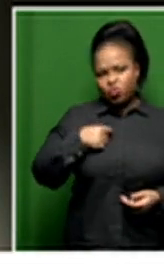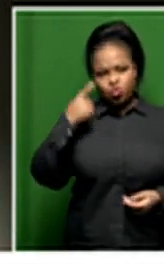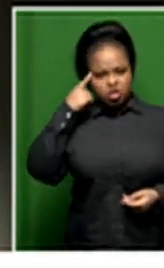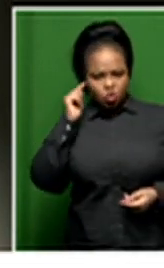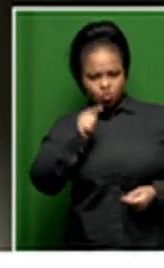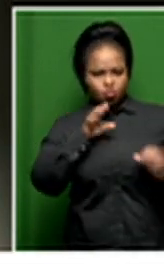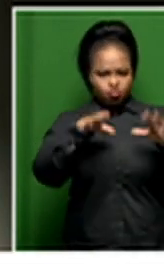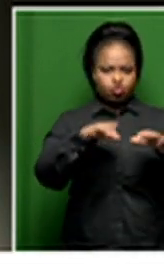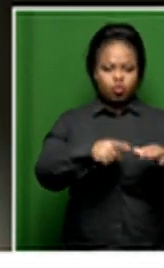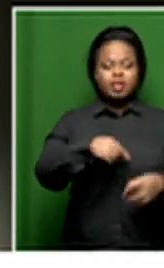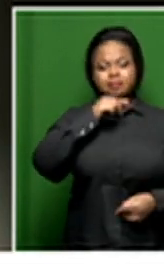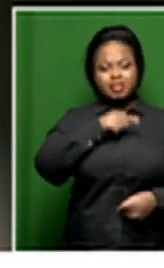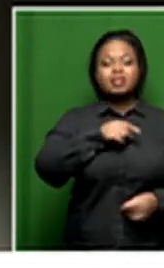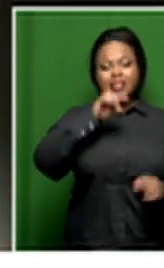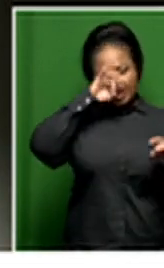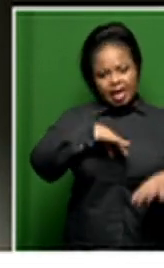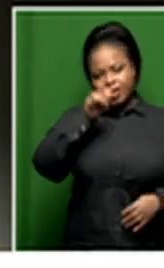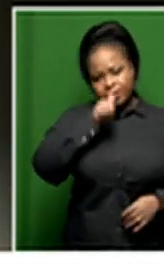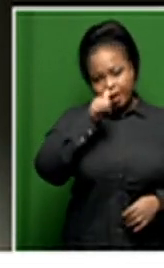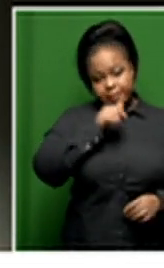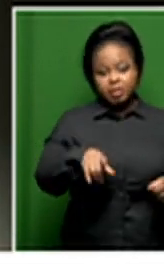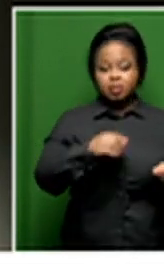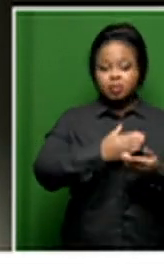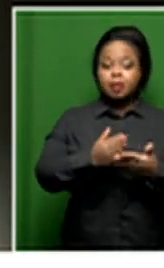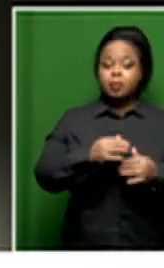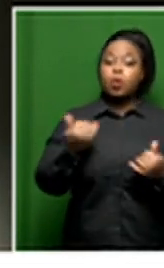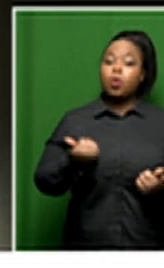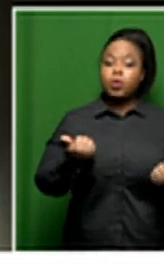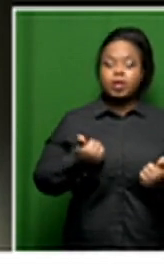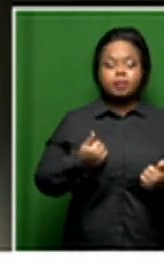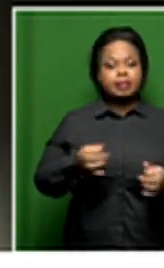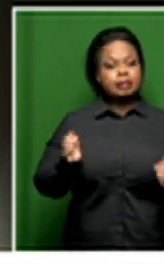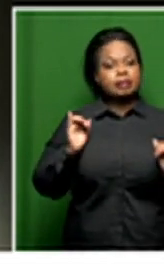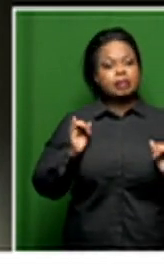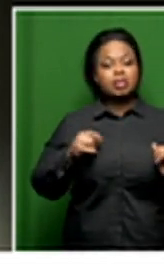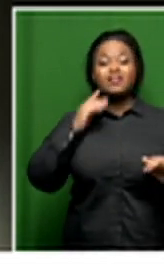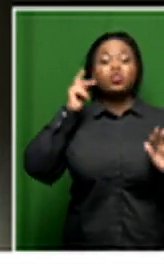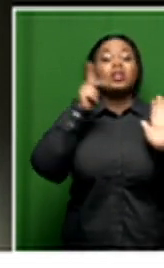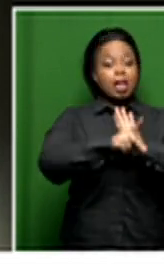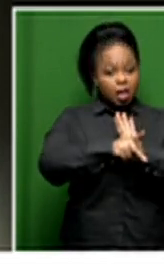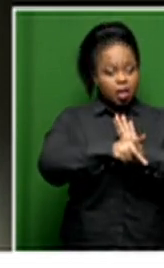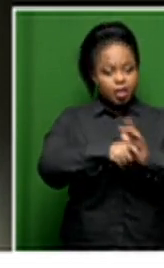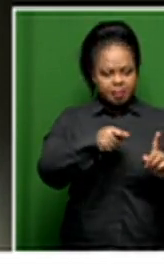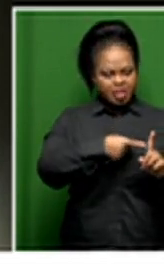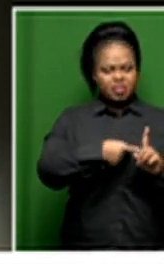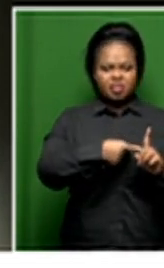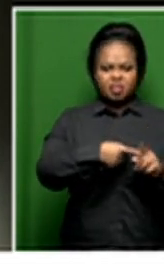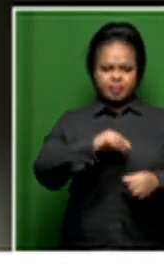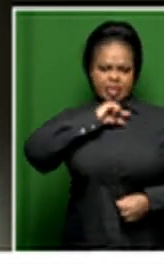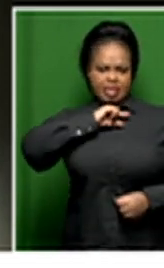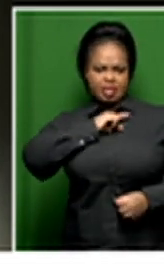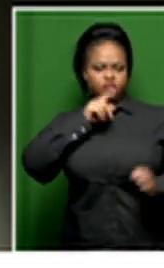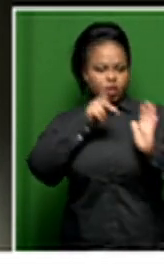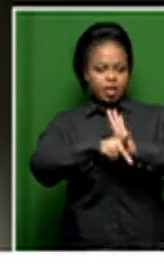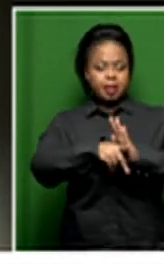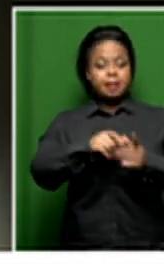to, then it can become a hate crime. Okay. But murder is already serious, and if the person is found guilty of murder, and when it comes